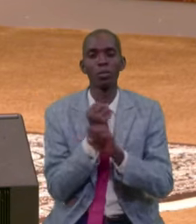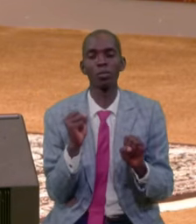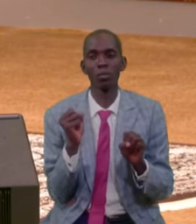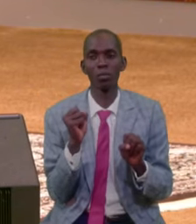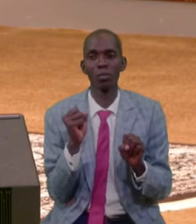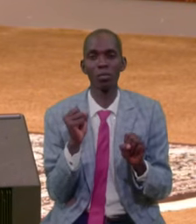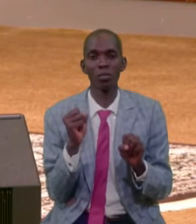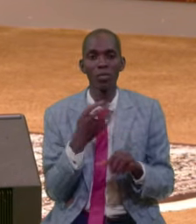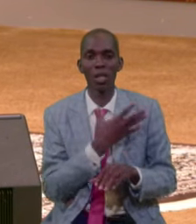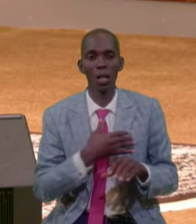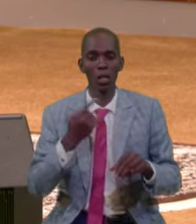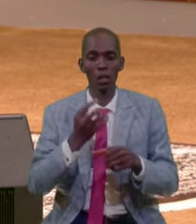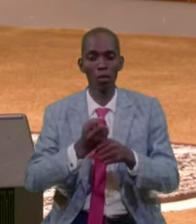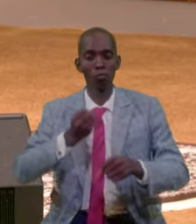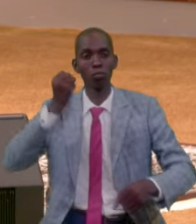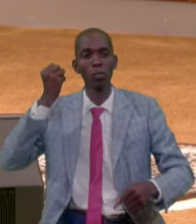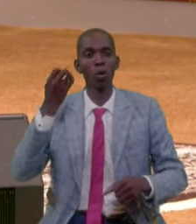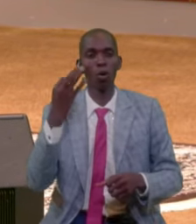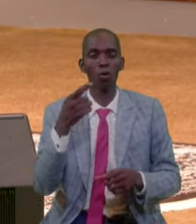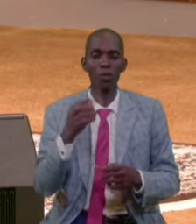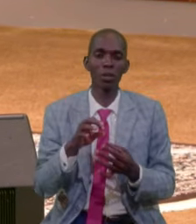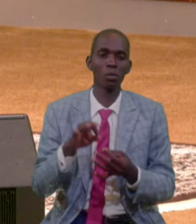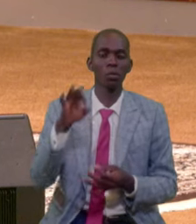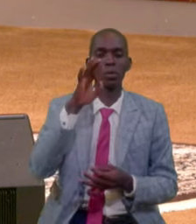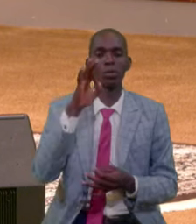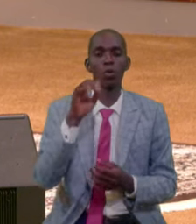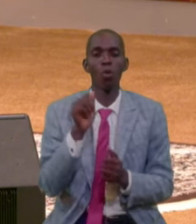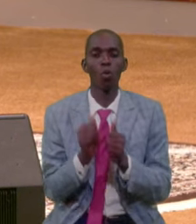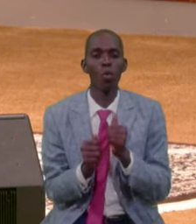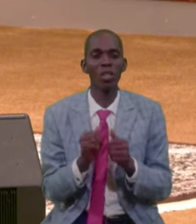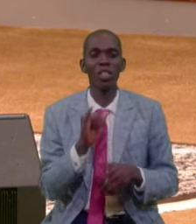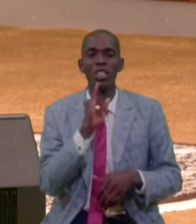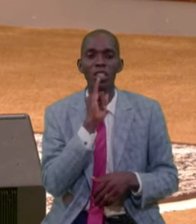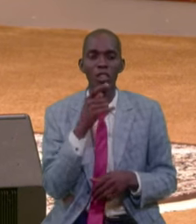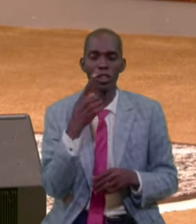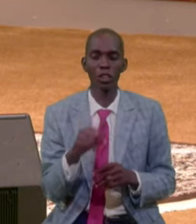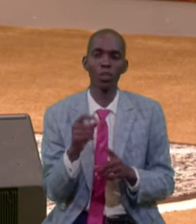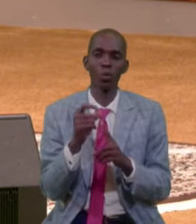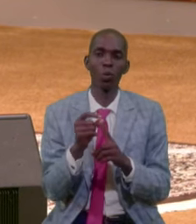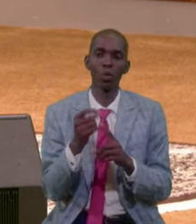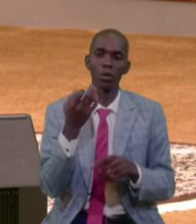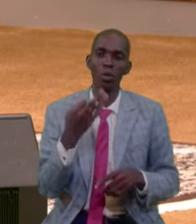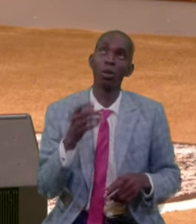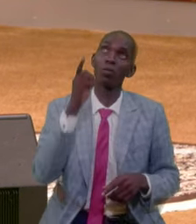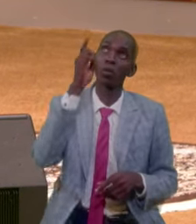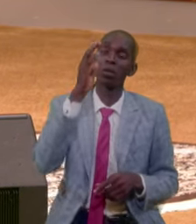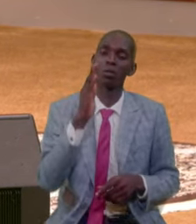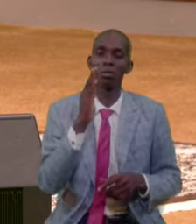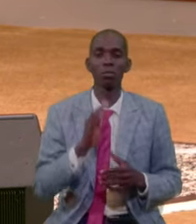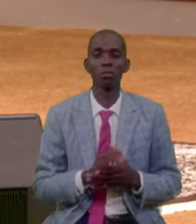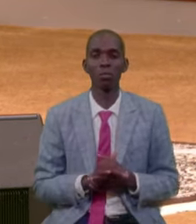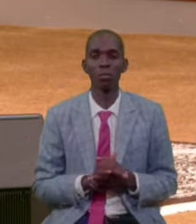salvation, and the sword of the Spirit, which is the word of